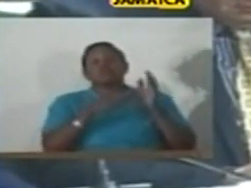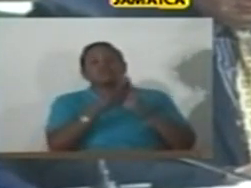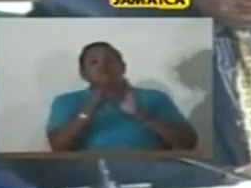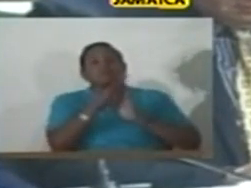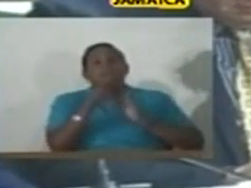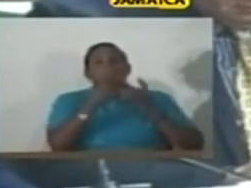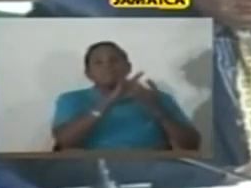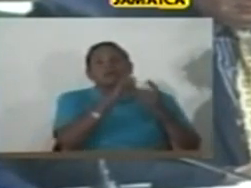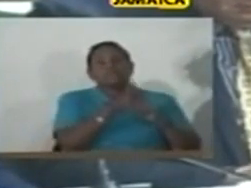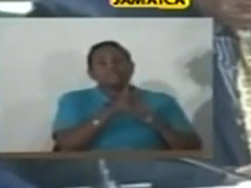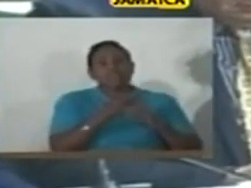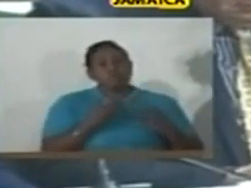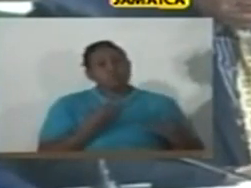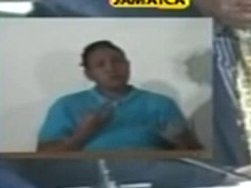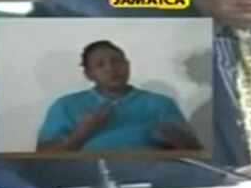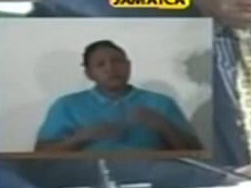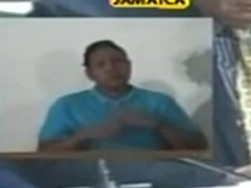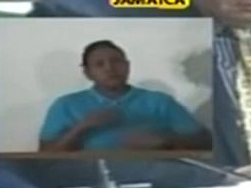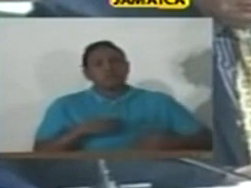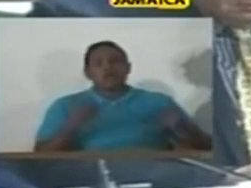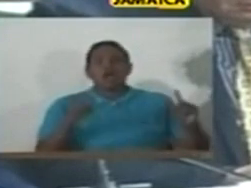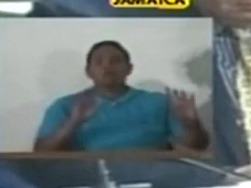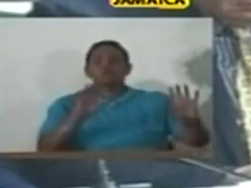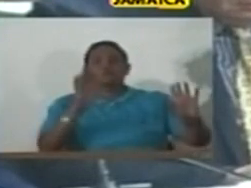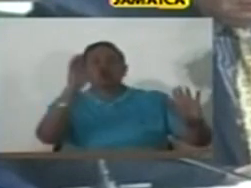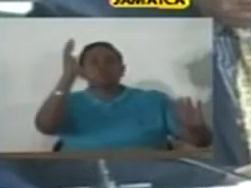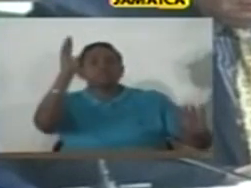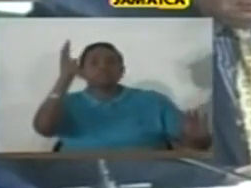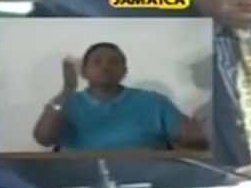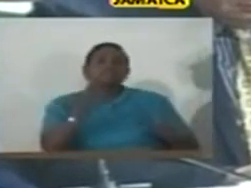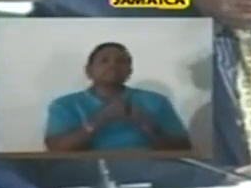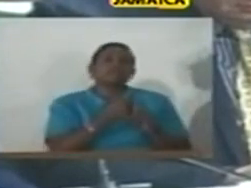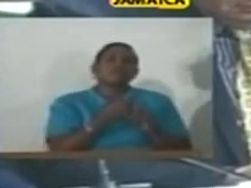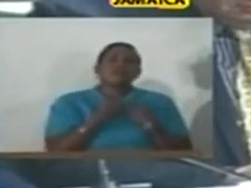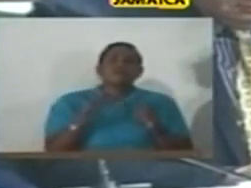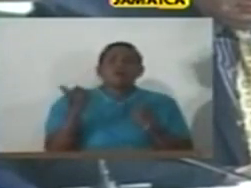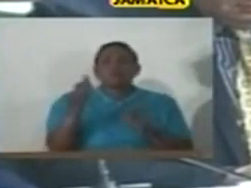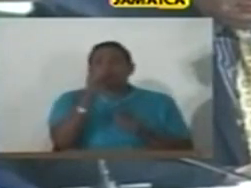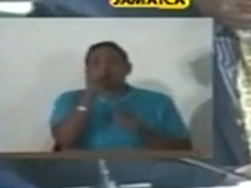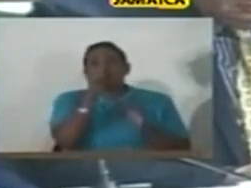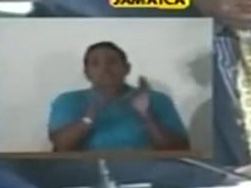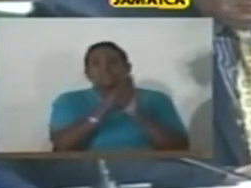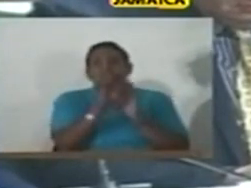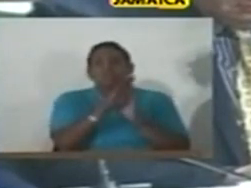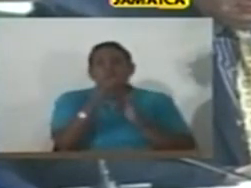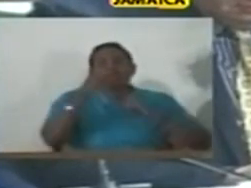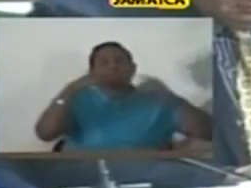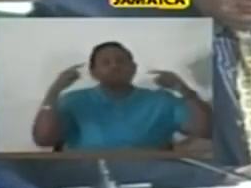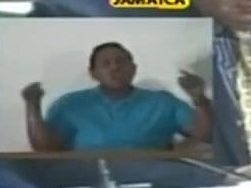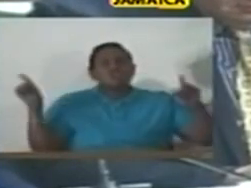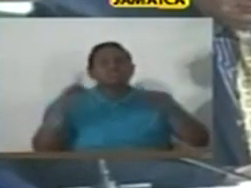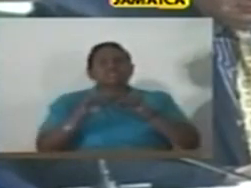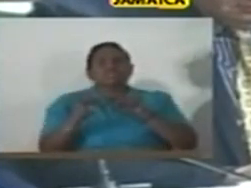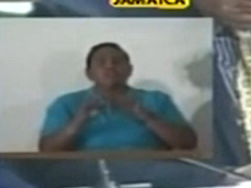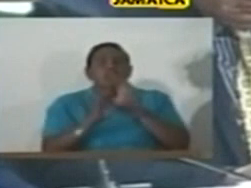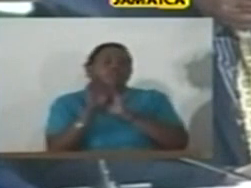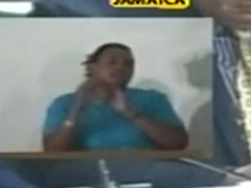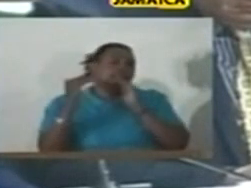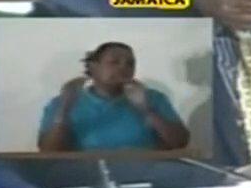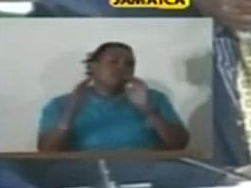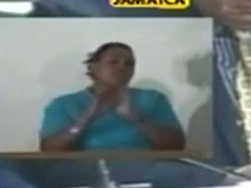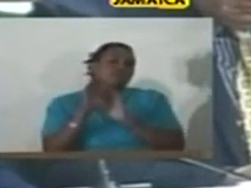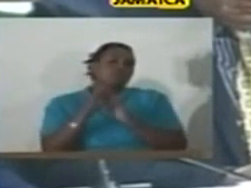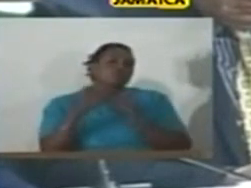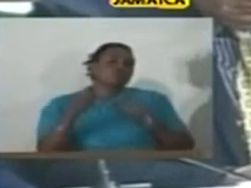awaited. So, Mr. Speaker, there are other private developments at varying stages of development that seeks